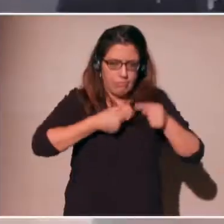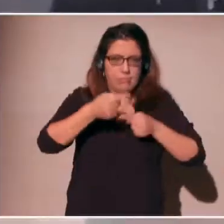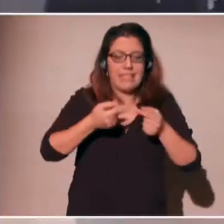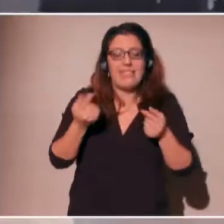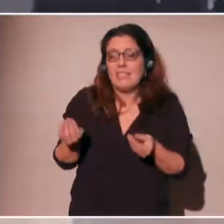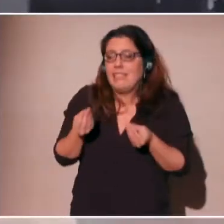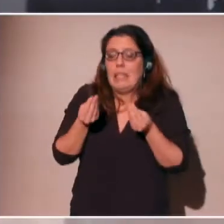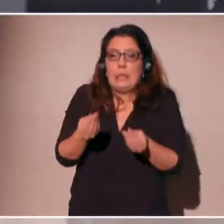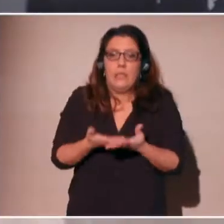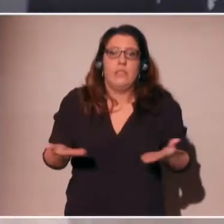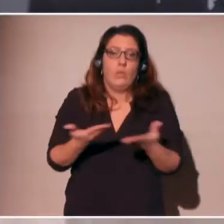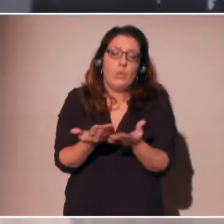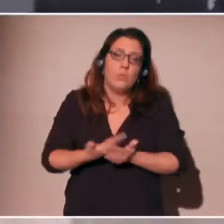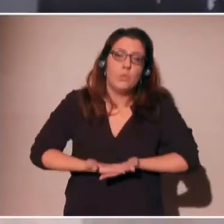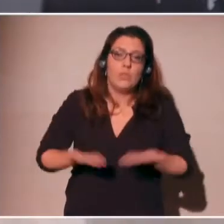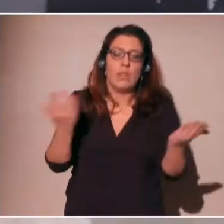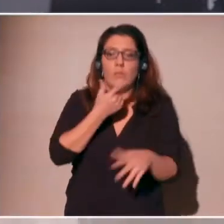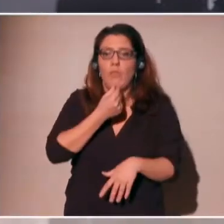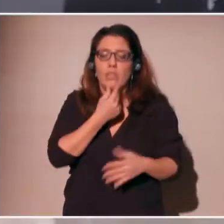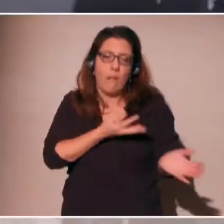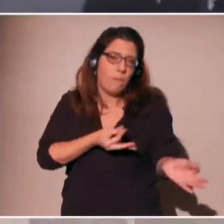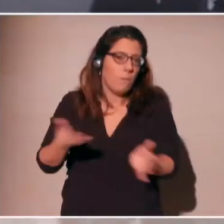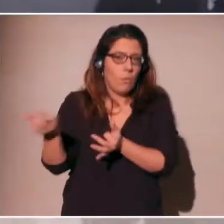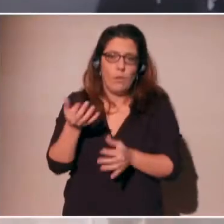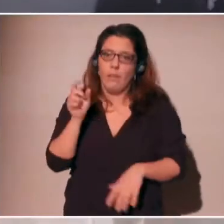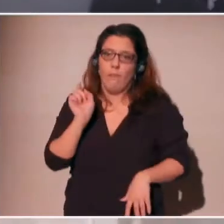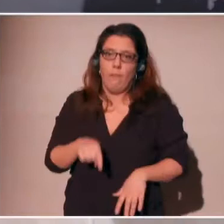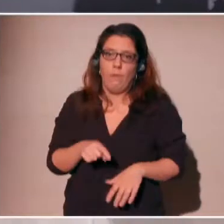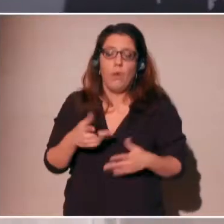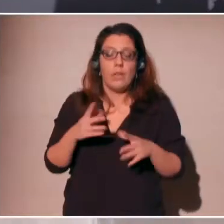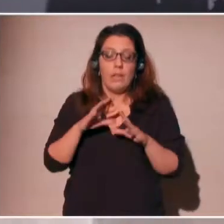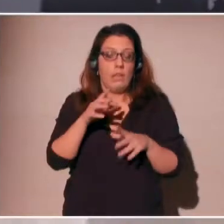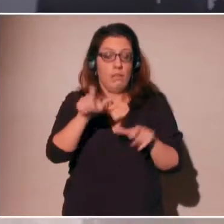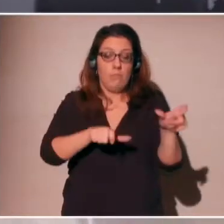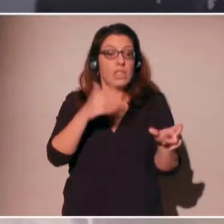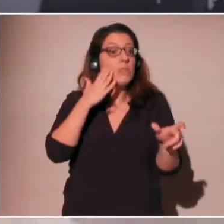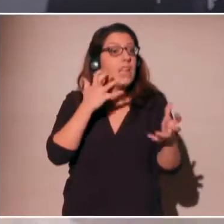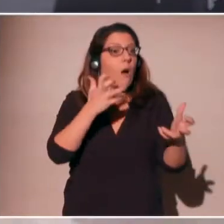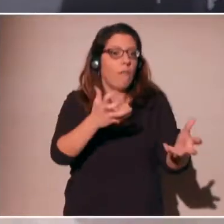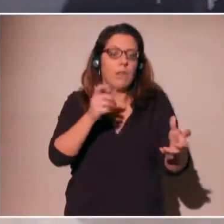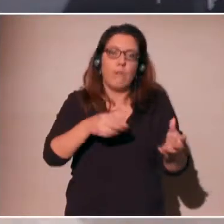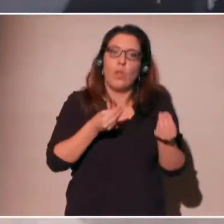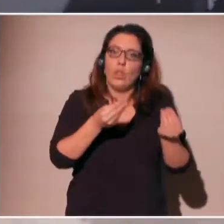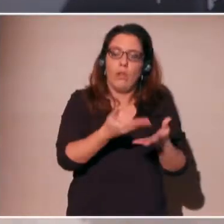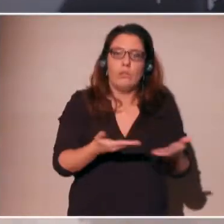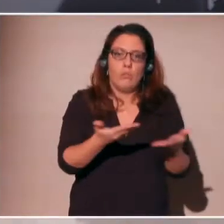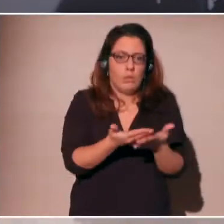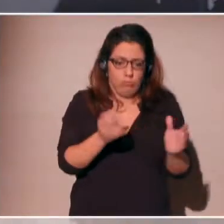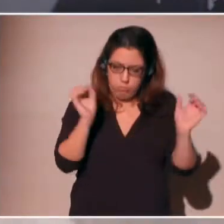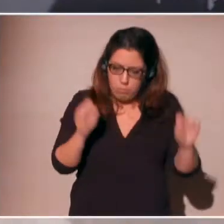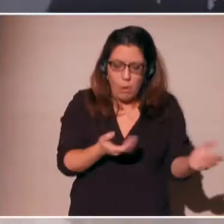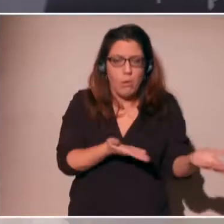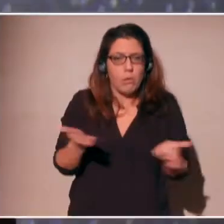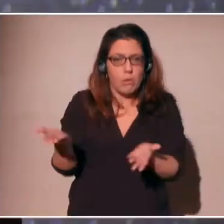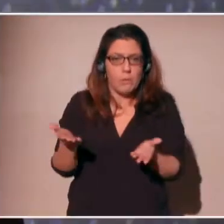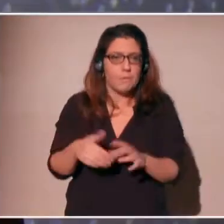And I think that all this has to be facilitated, and easier to be implemented.